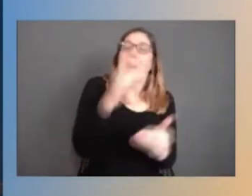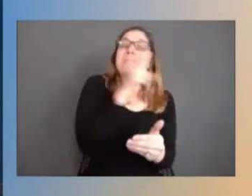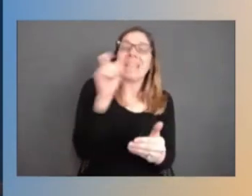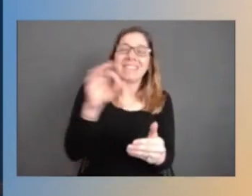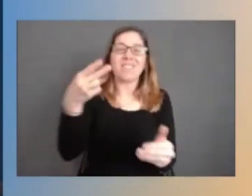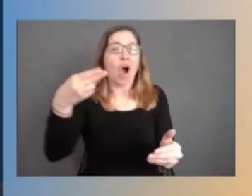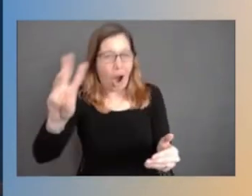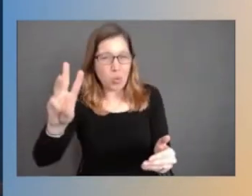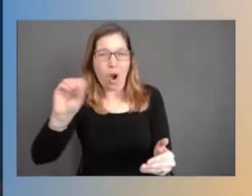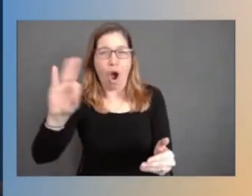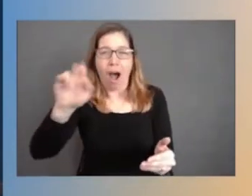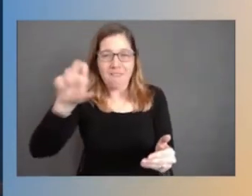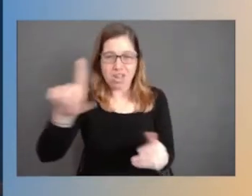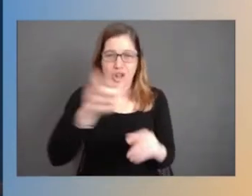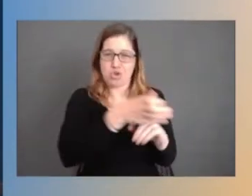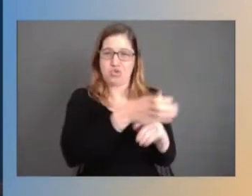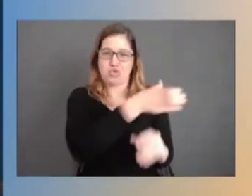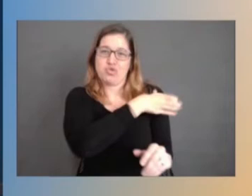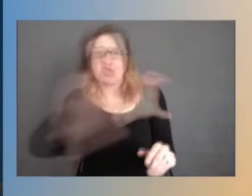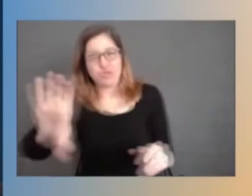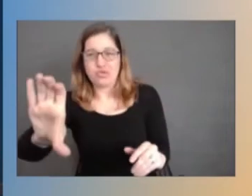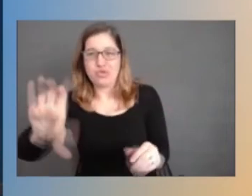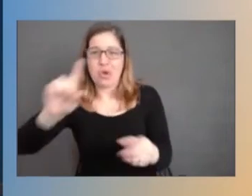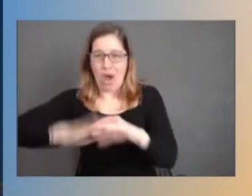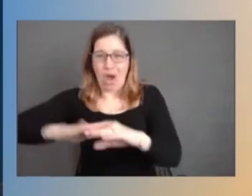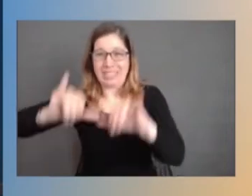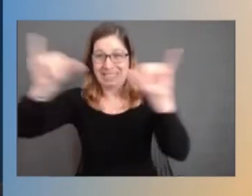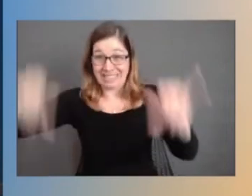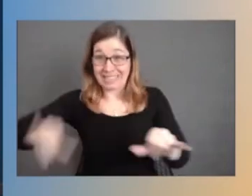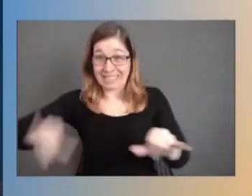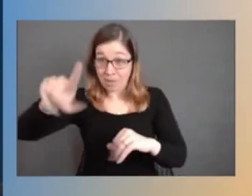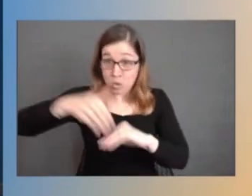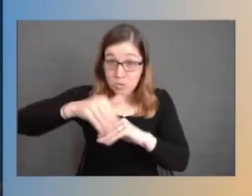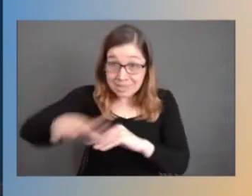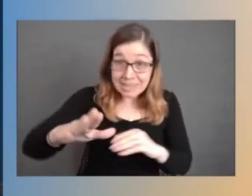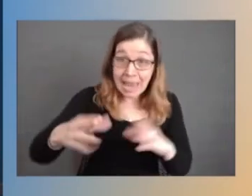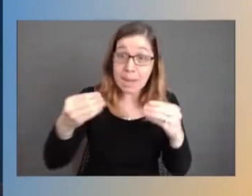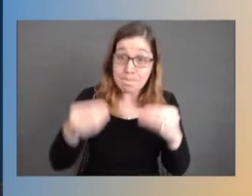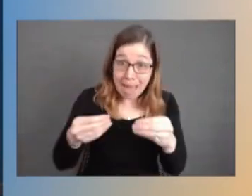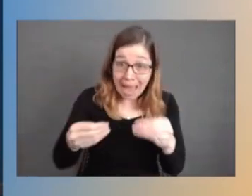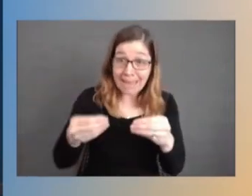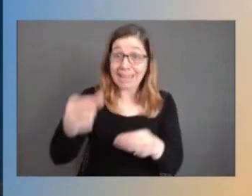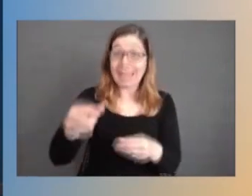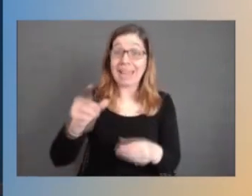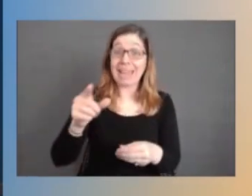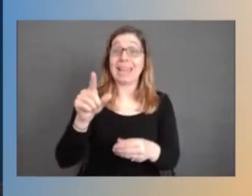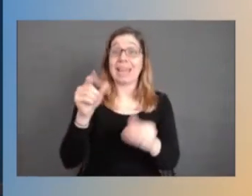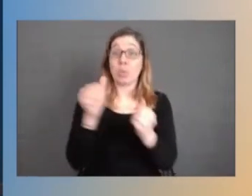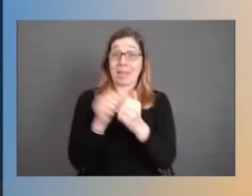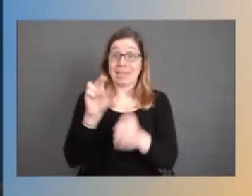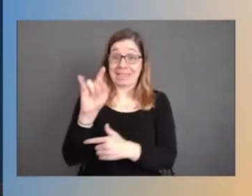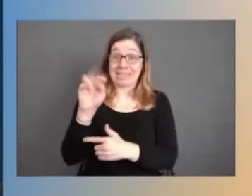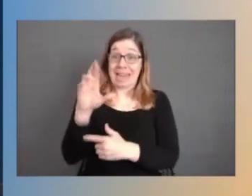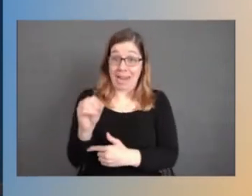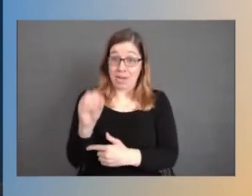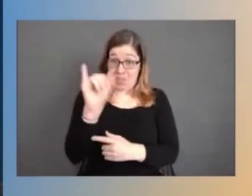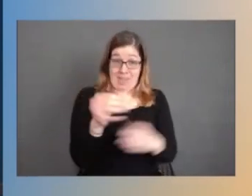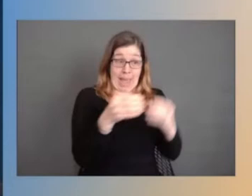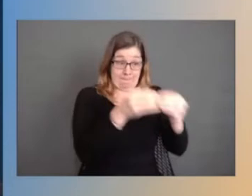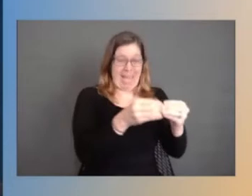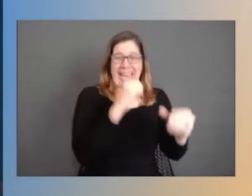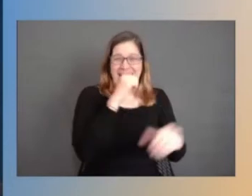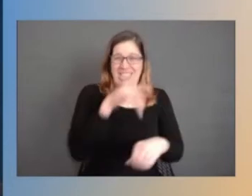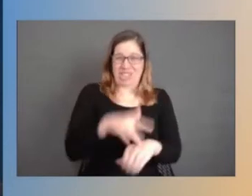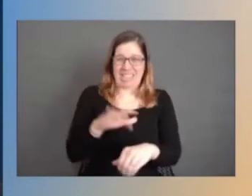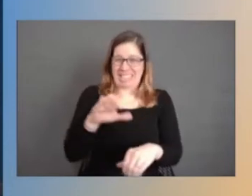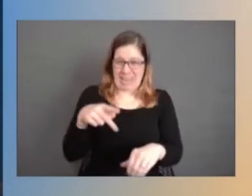so when you send a packet over VPC with Nitro, that packet doesn't really touch the CPU. It doesn't touch the memory on these